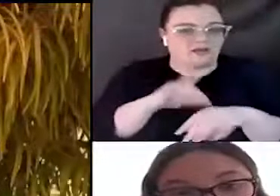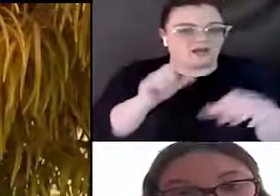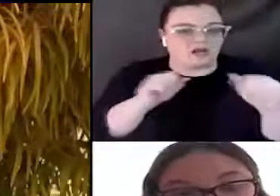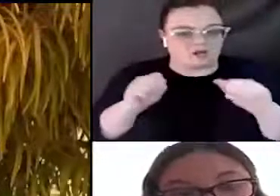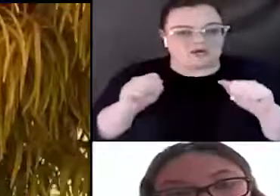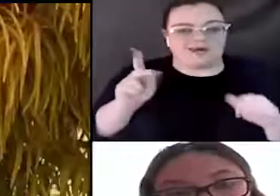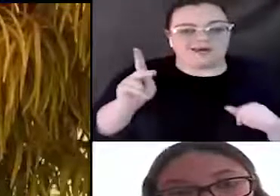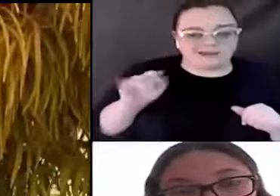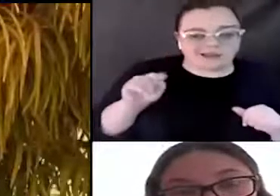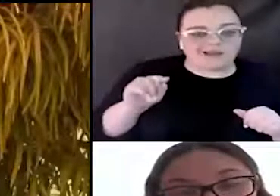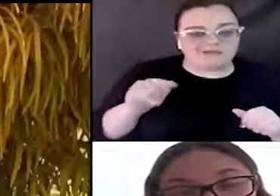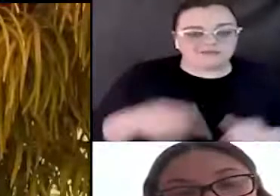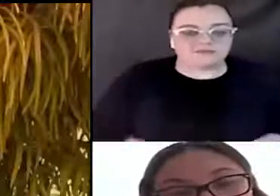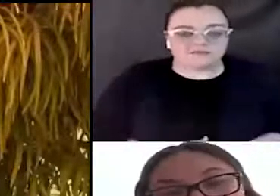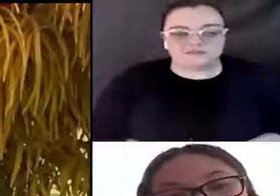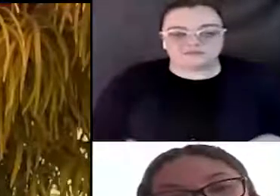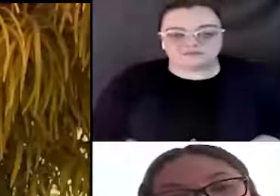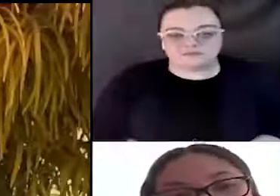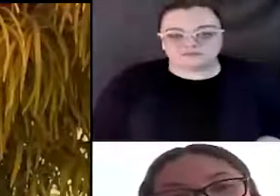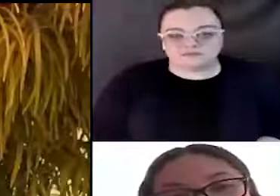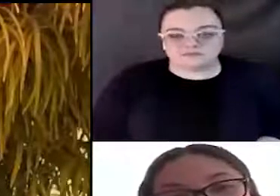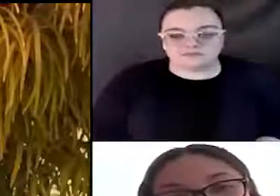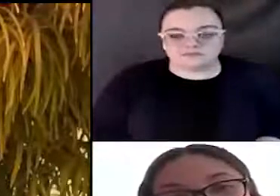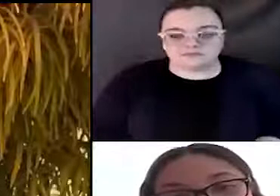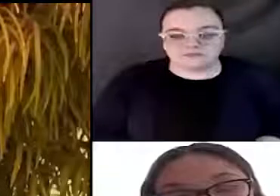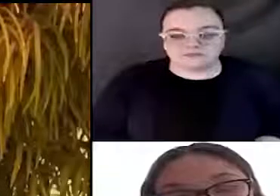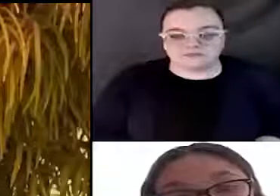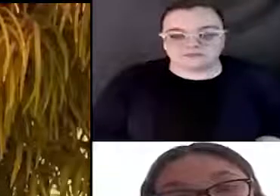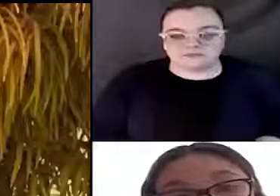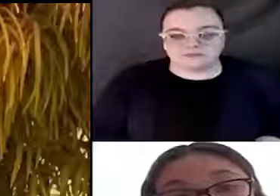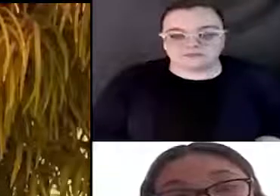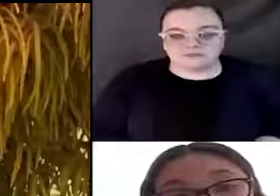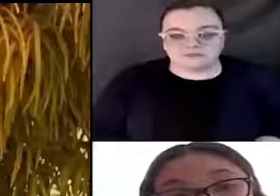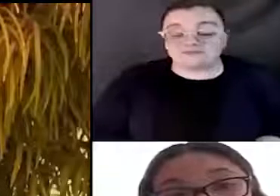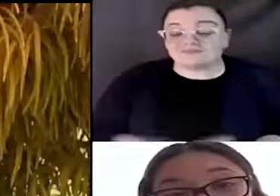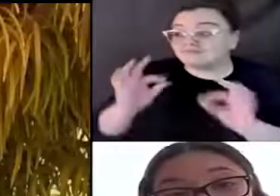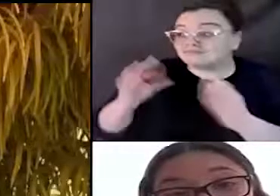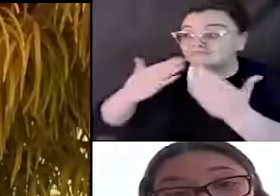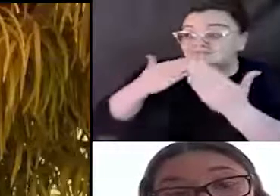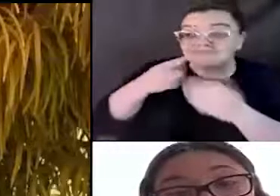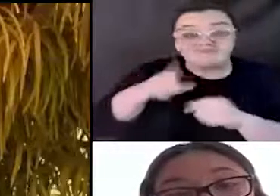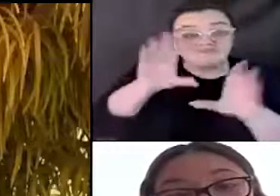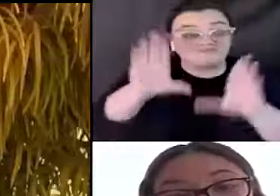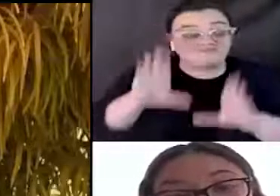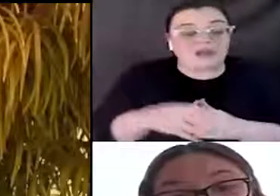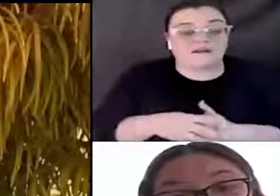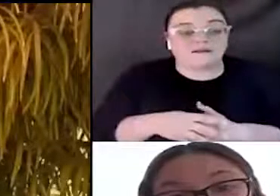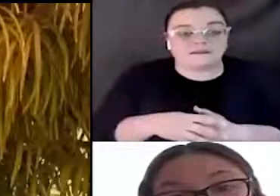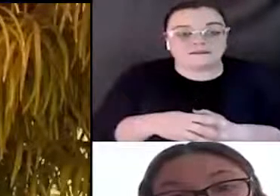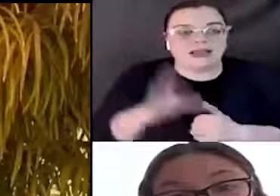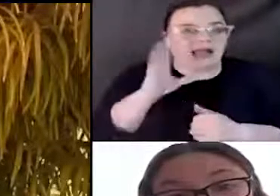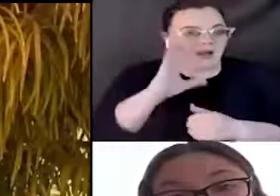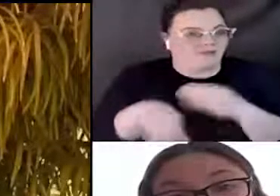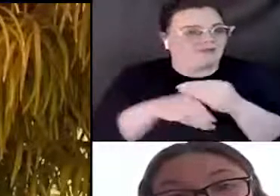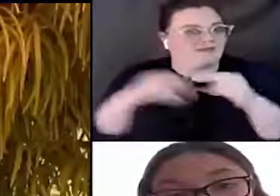earthquake or first respond kits. Annde, thank you very much. This is great. And I will have a slide later on